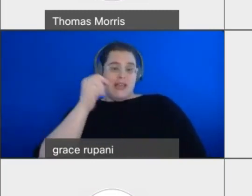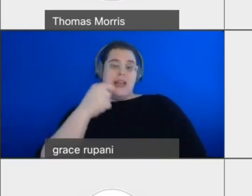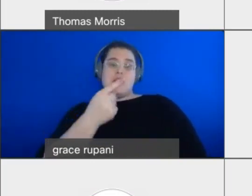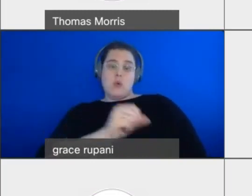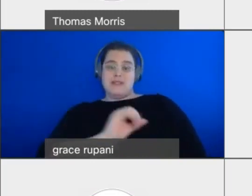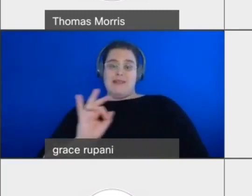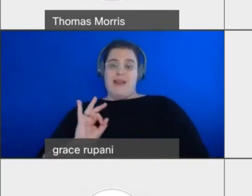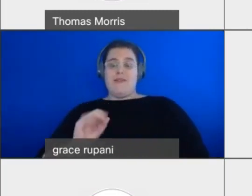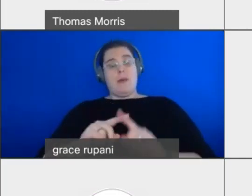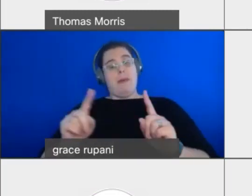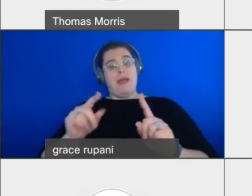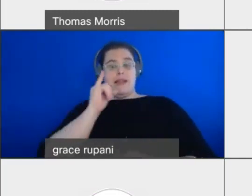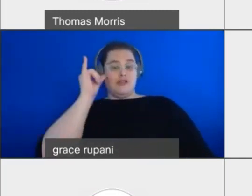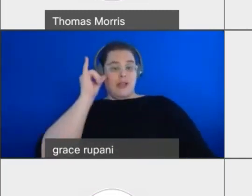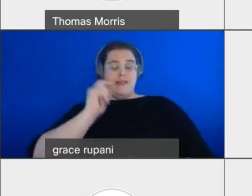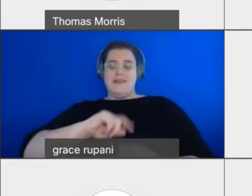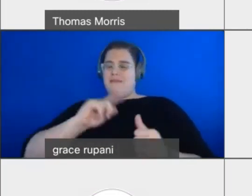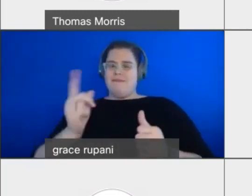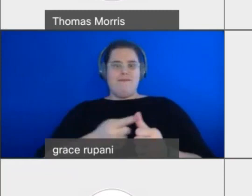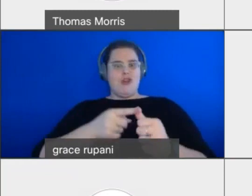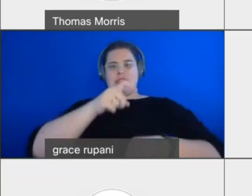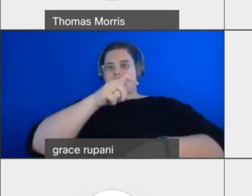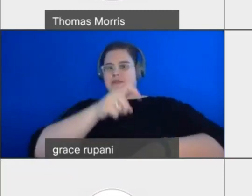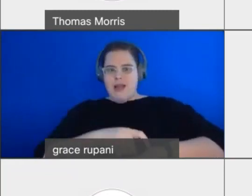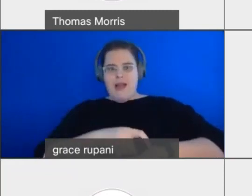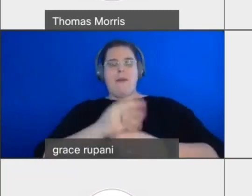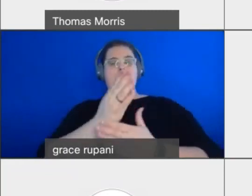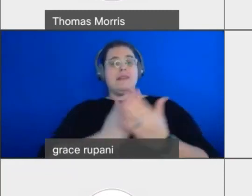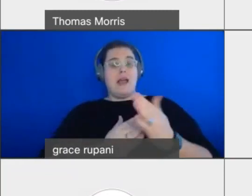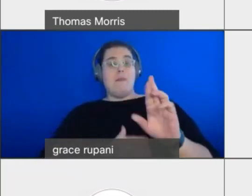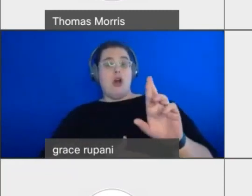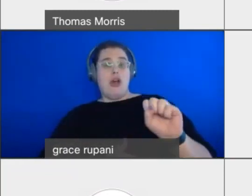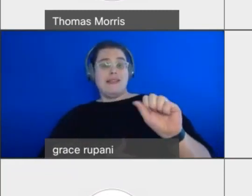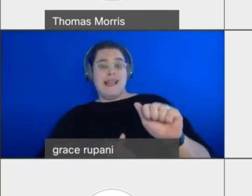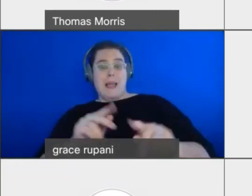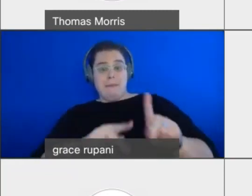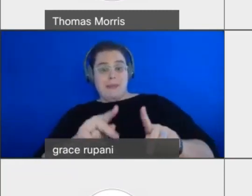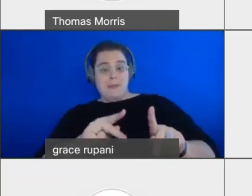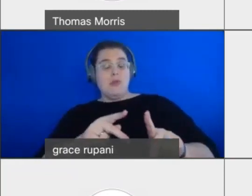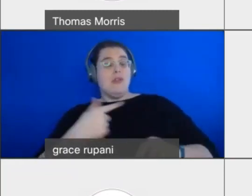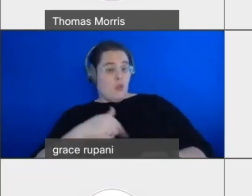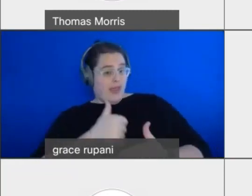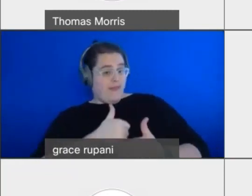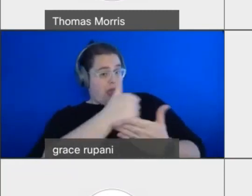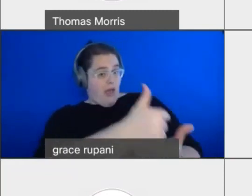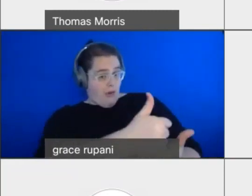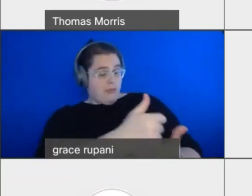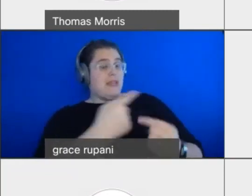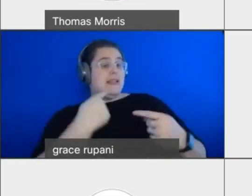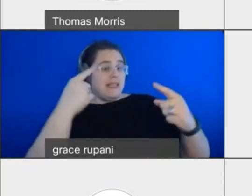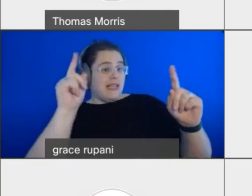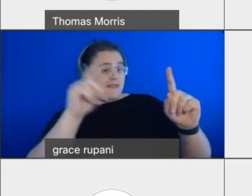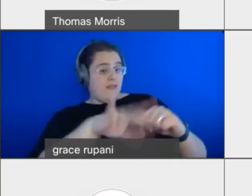time we had some RSA folks who had been helped successfully to obtain